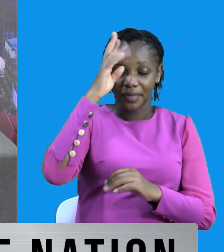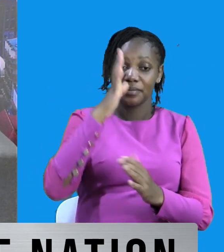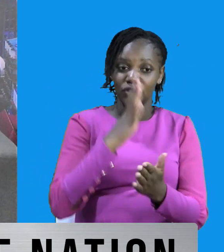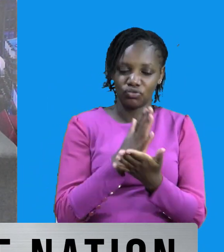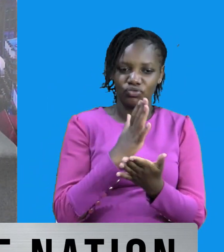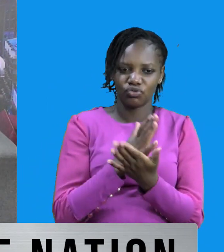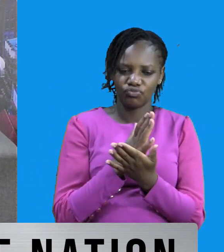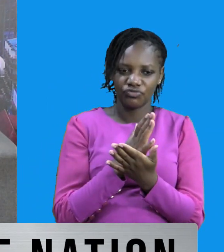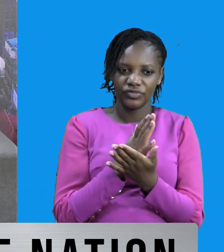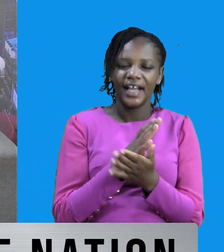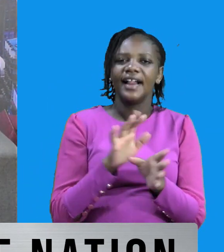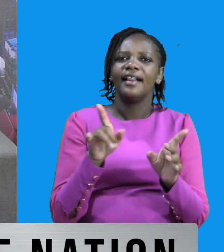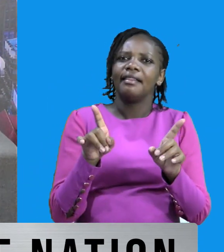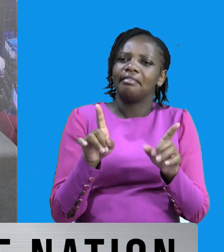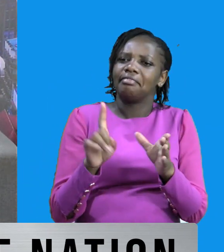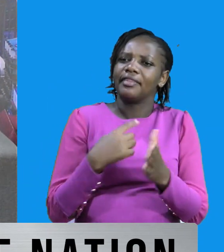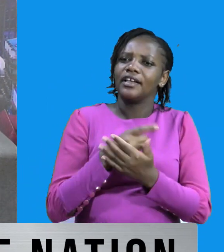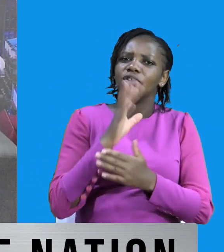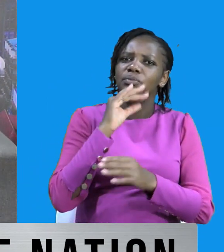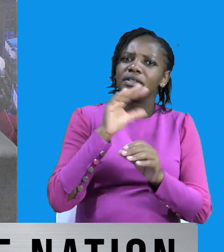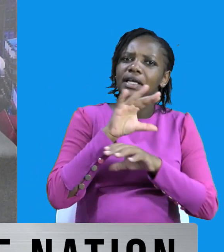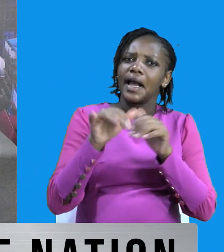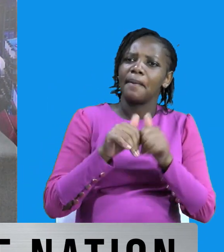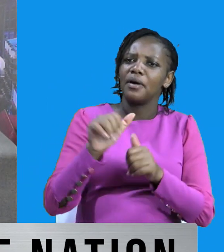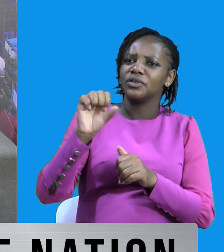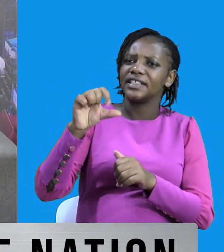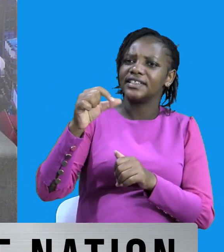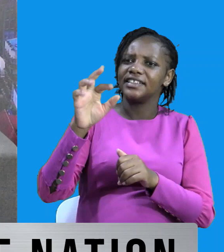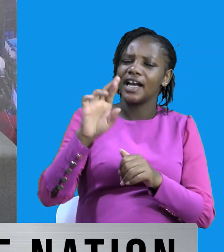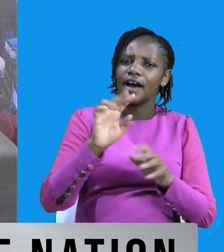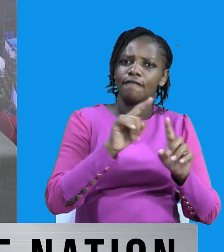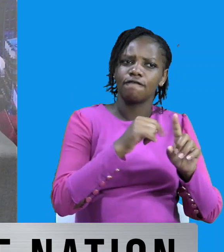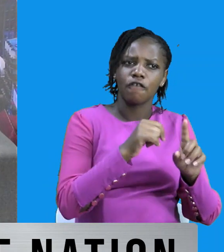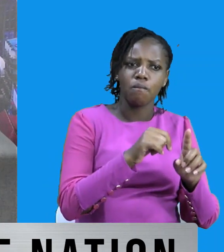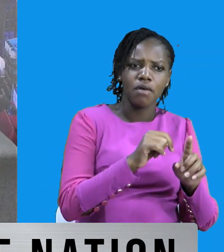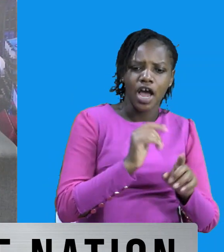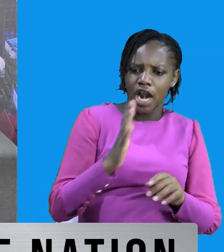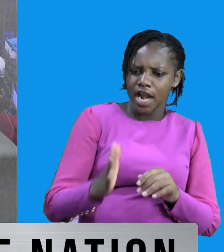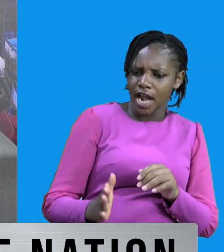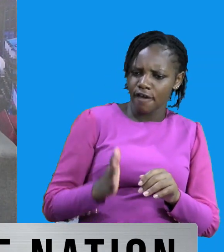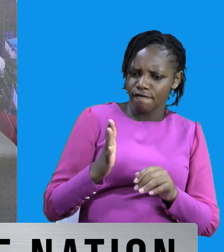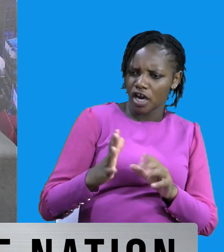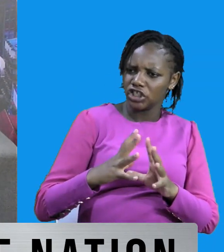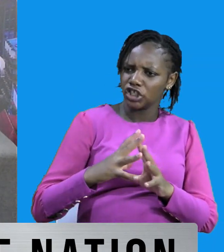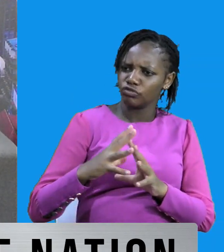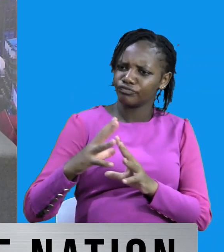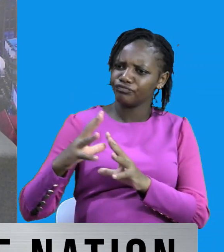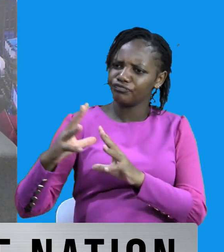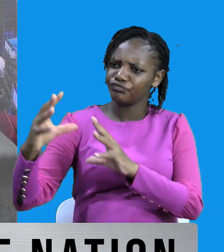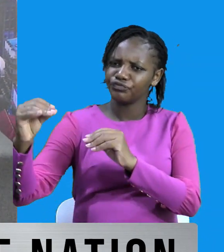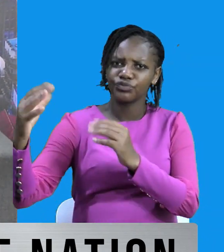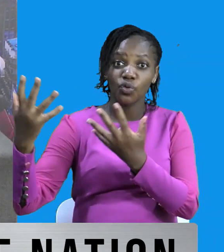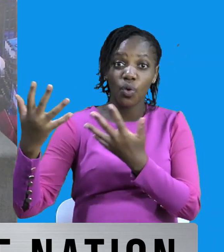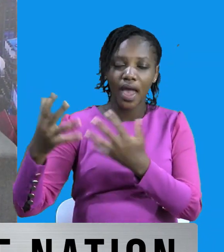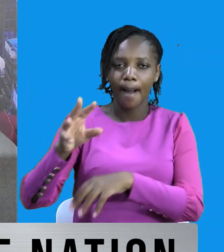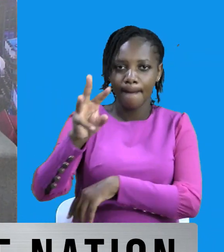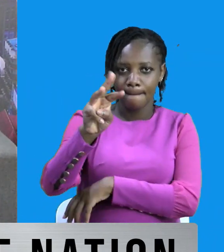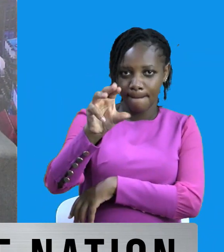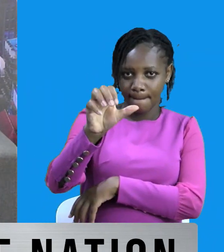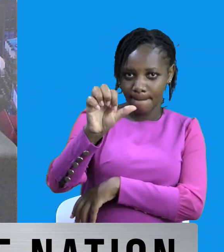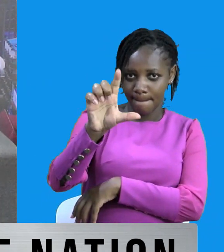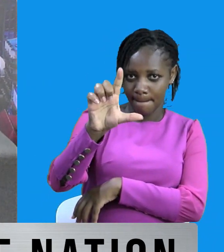talking about the SGR moving from Naivasha to Malaba now. Yeah, Jonah, there is an agreement that is pushing in